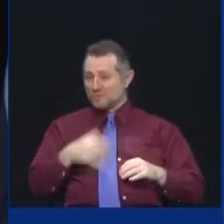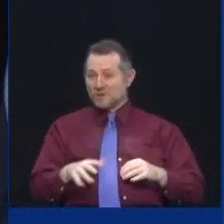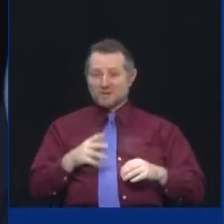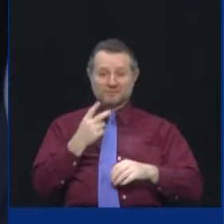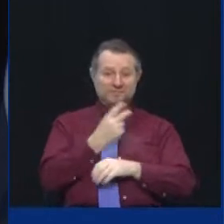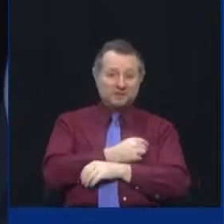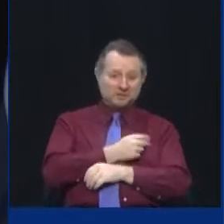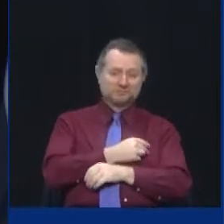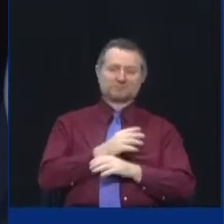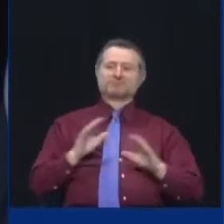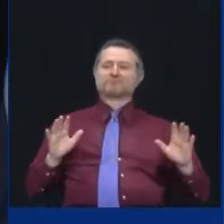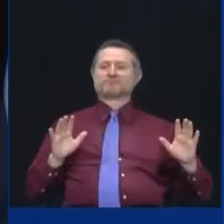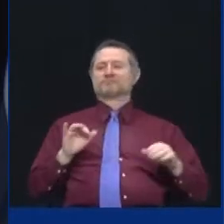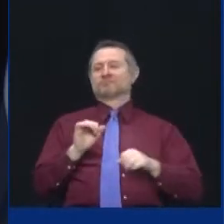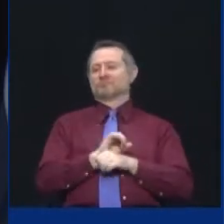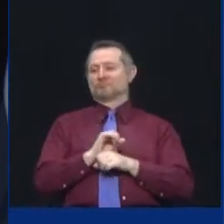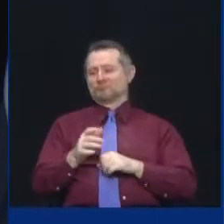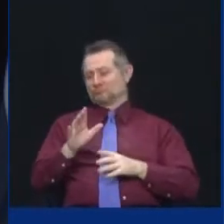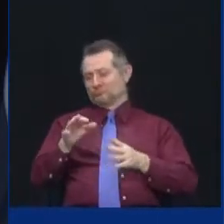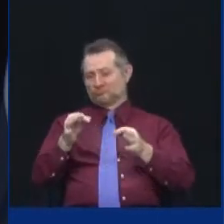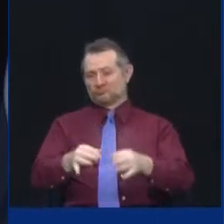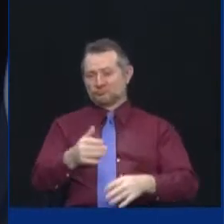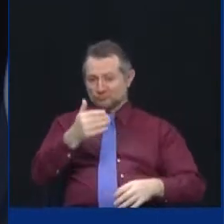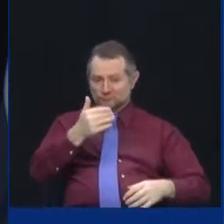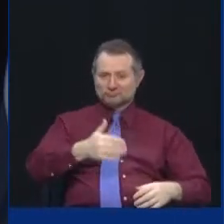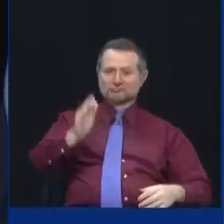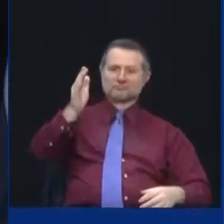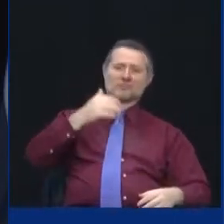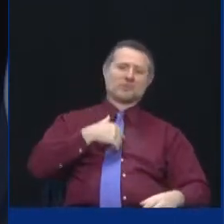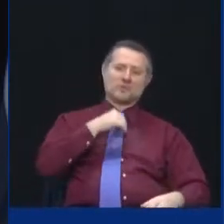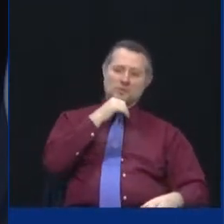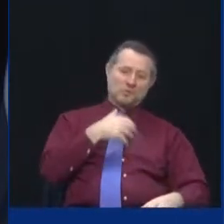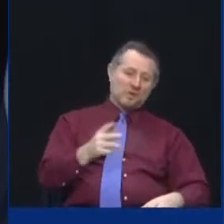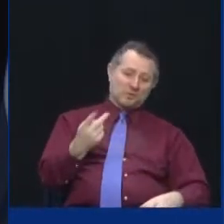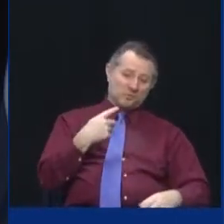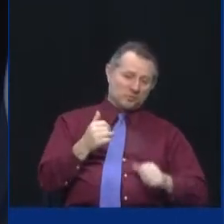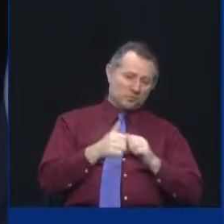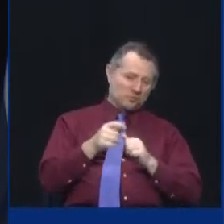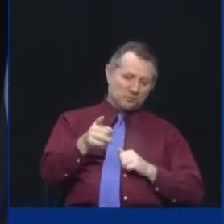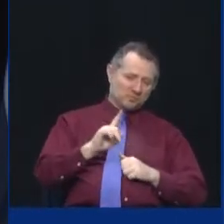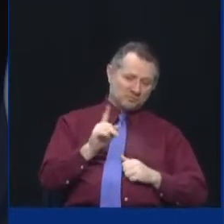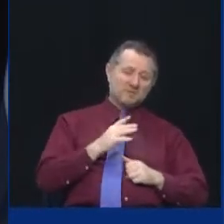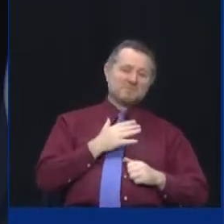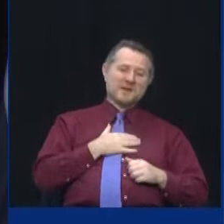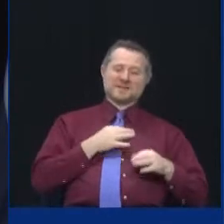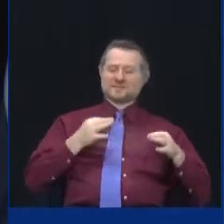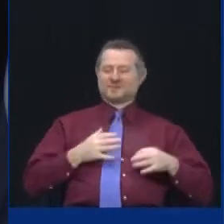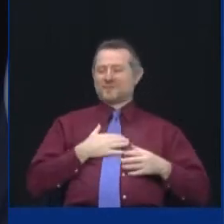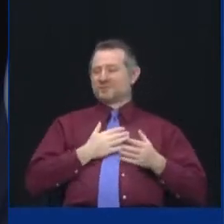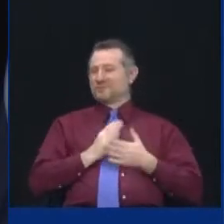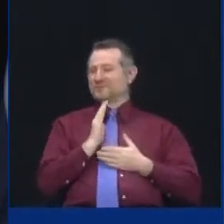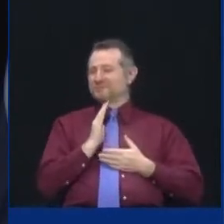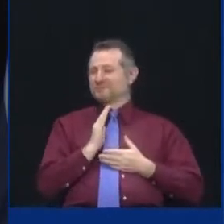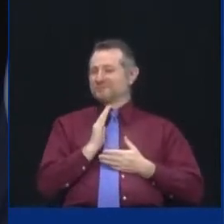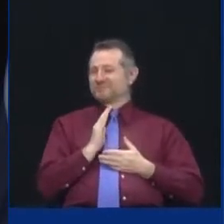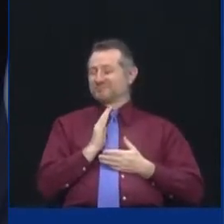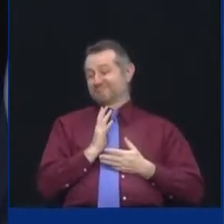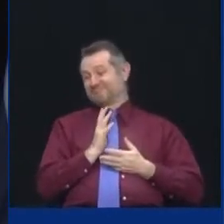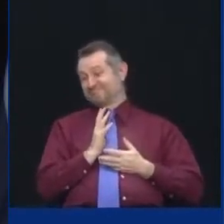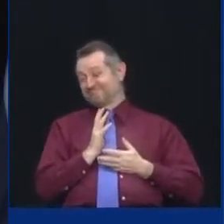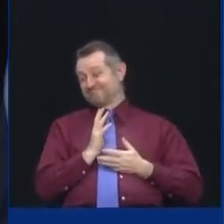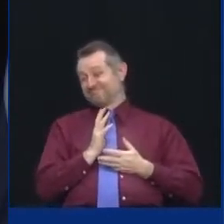vaccine? That's your business. But I don't want to sit next to you. That's my business. And that's